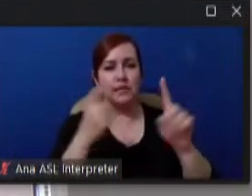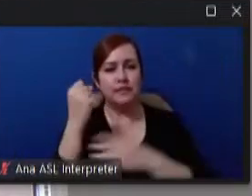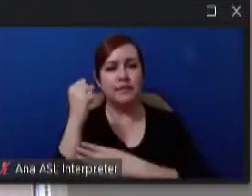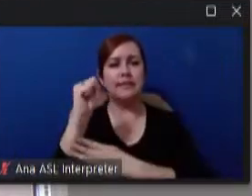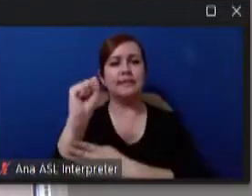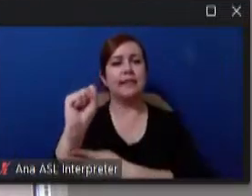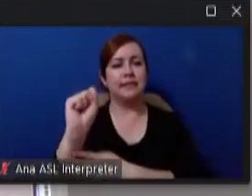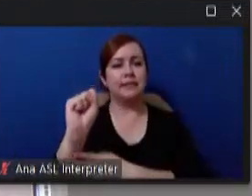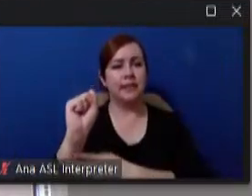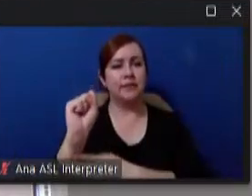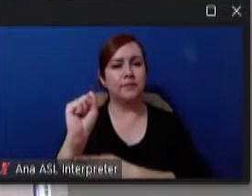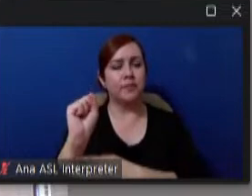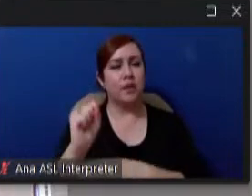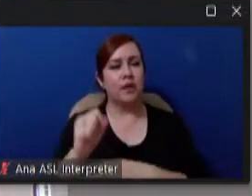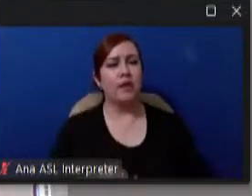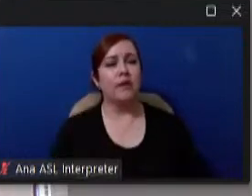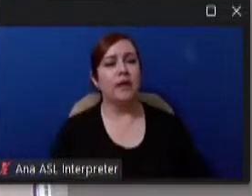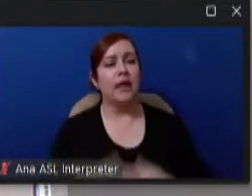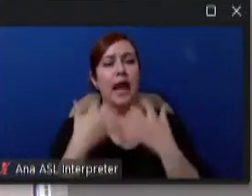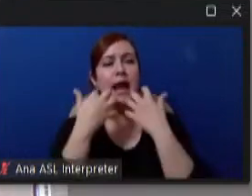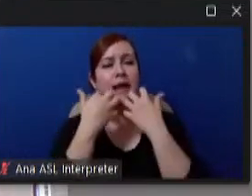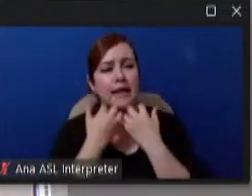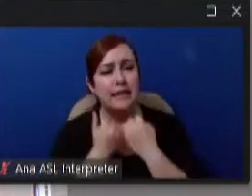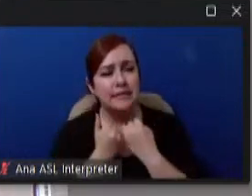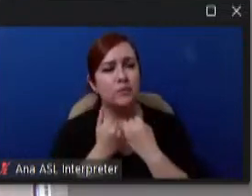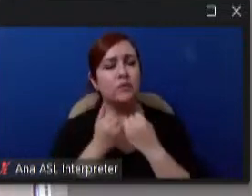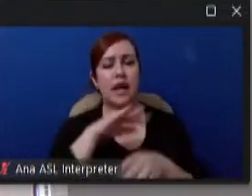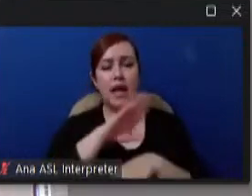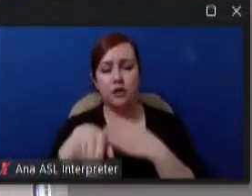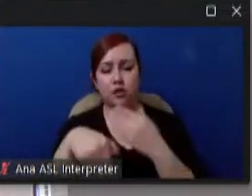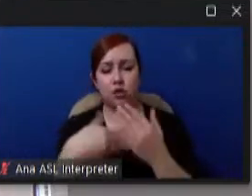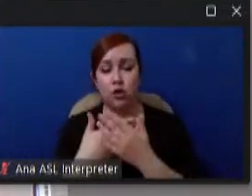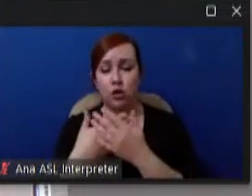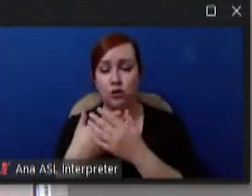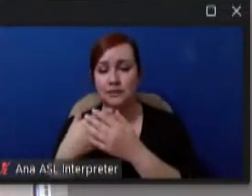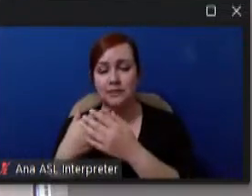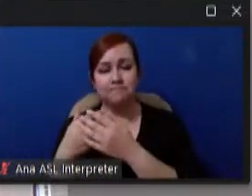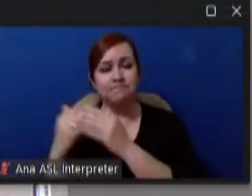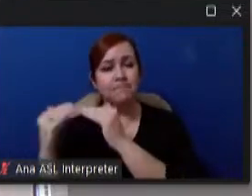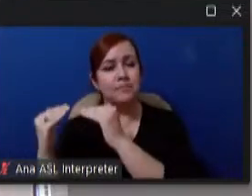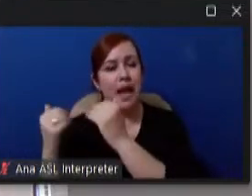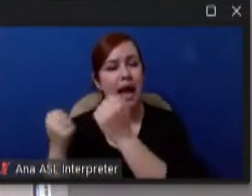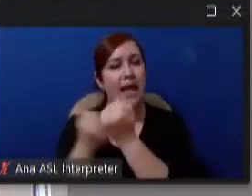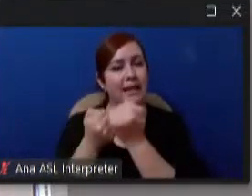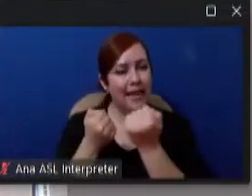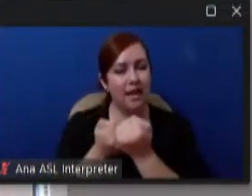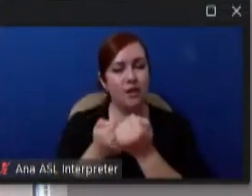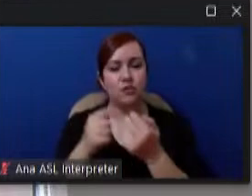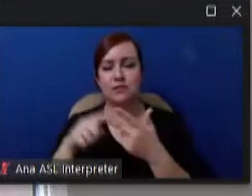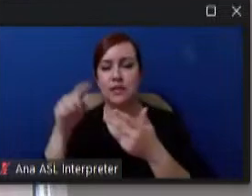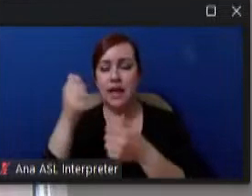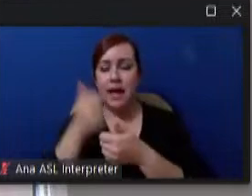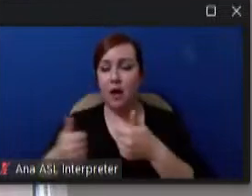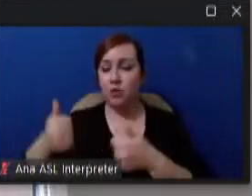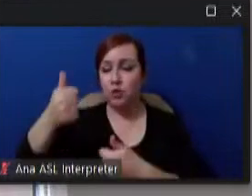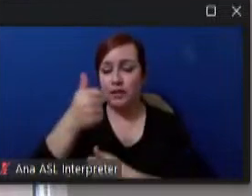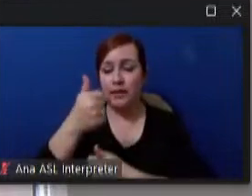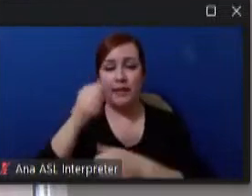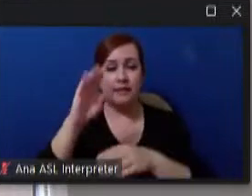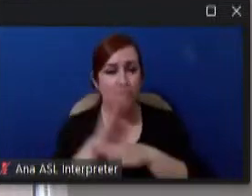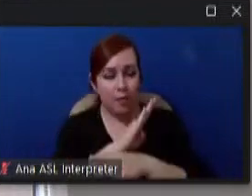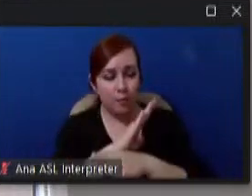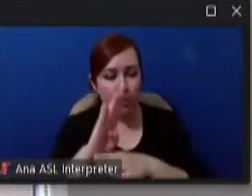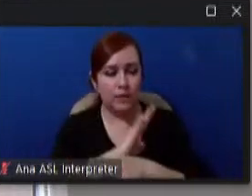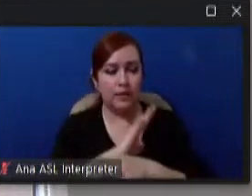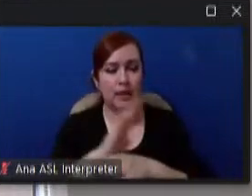continue to fight for inclusion and equal rights. We also extend our gratitude to all of our allies,